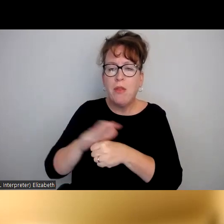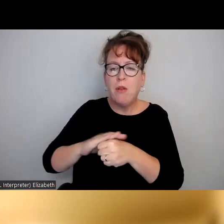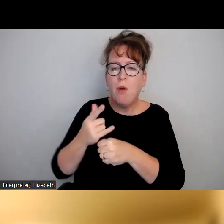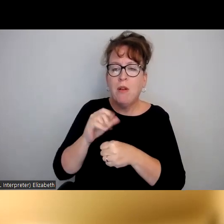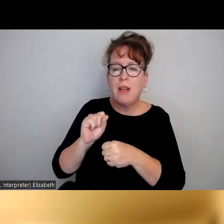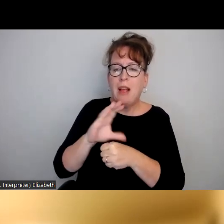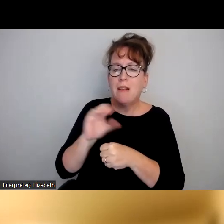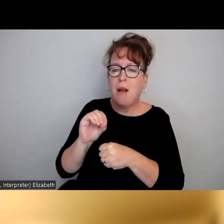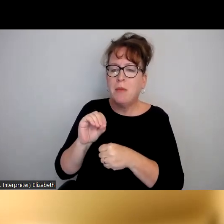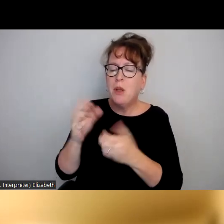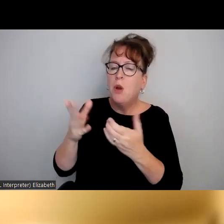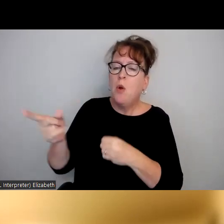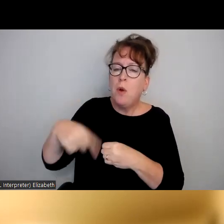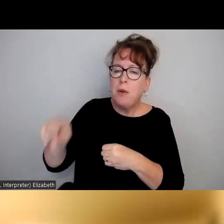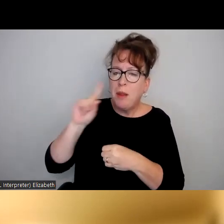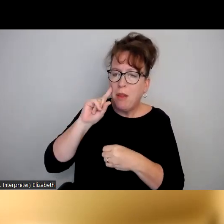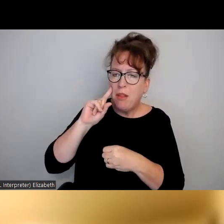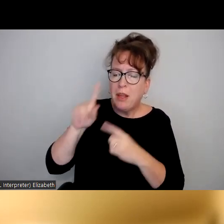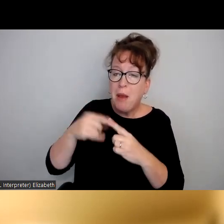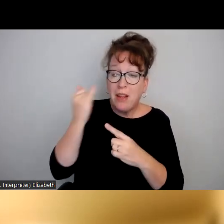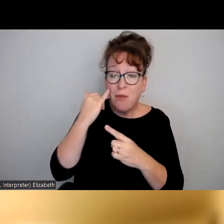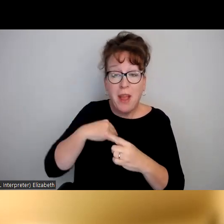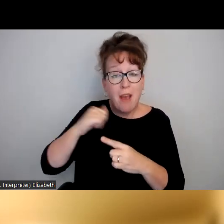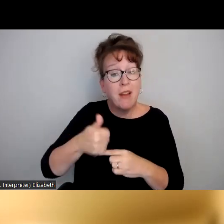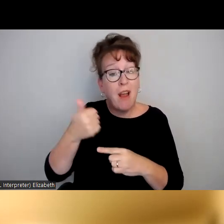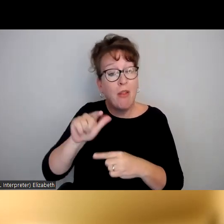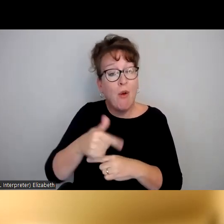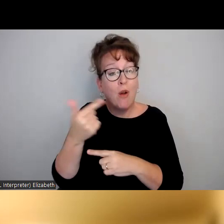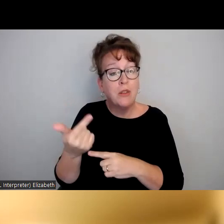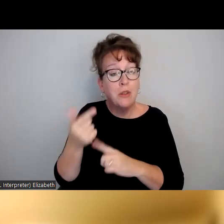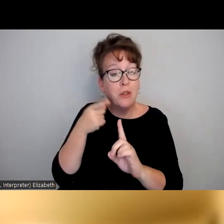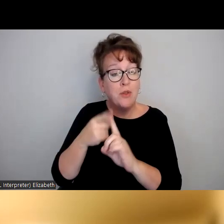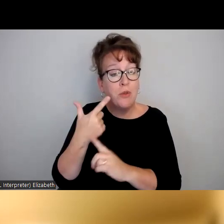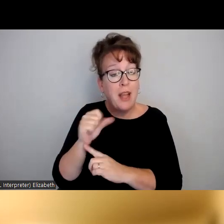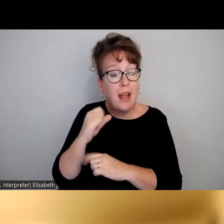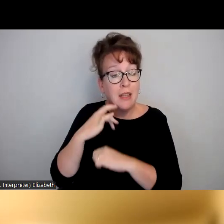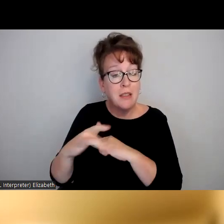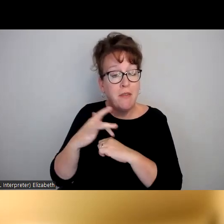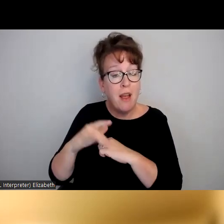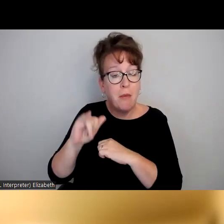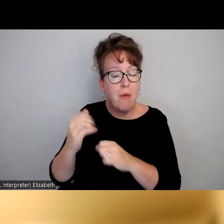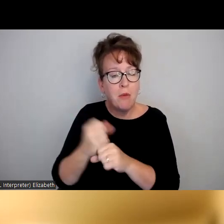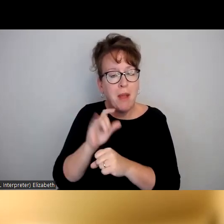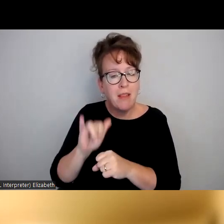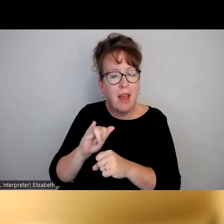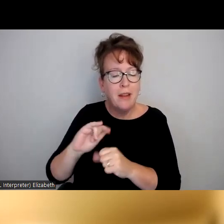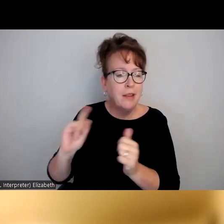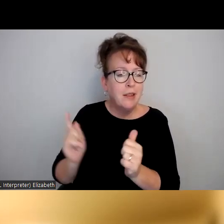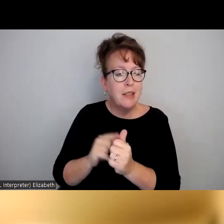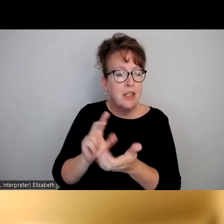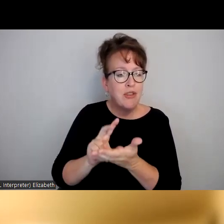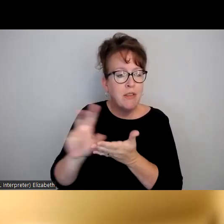whether there are non-gas pipe alternatives that might be available that will make that additional investment in the gas